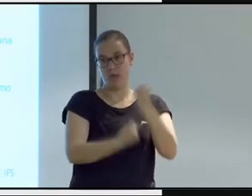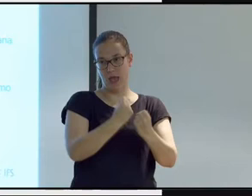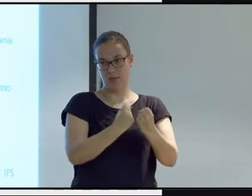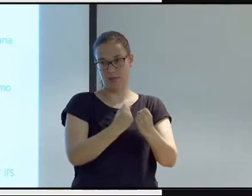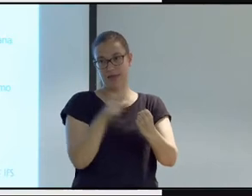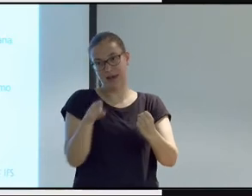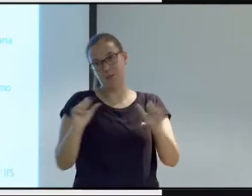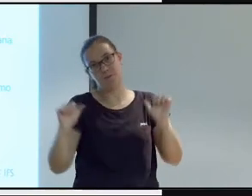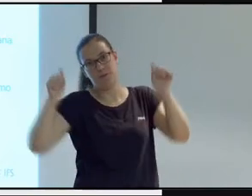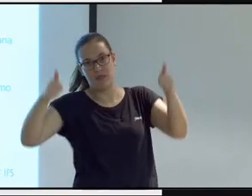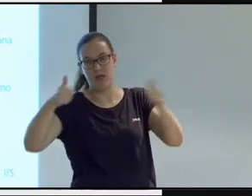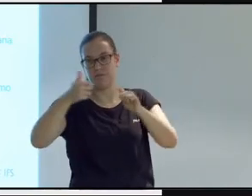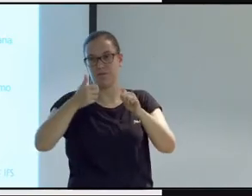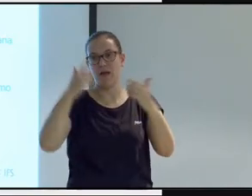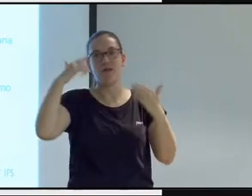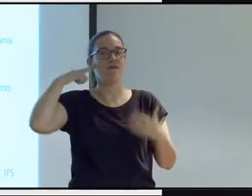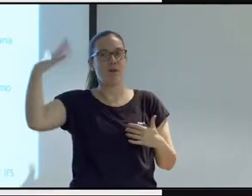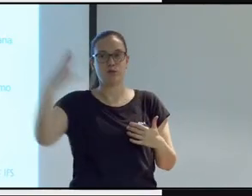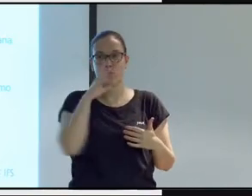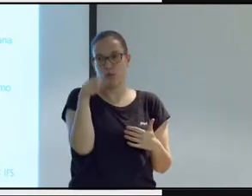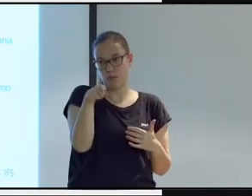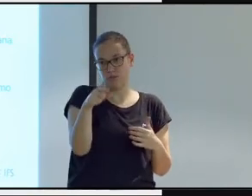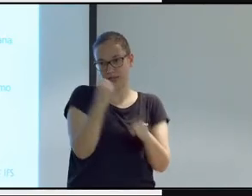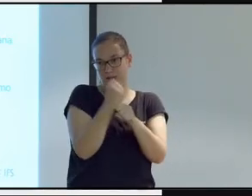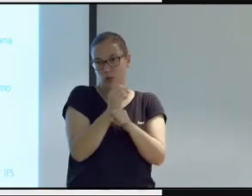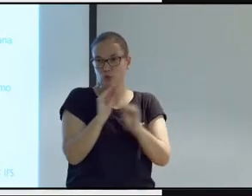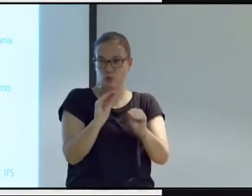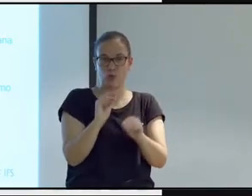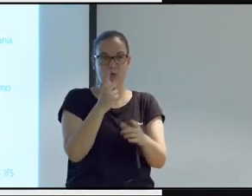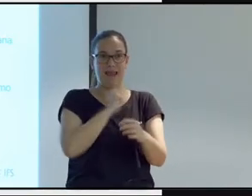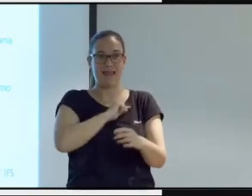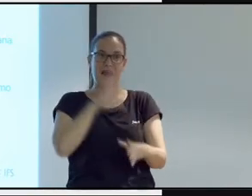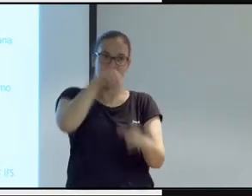to, we're talking about Amartya Sen,